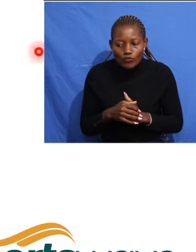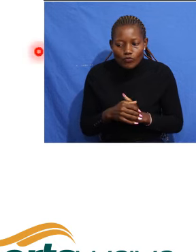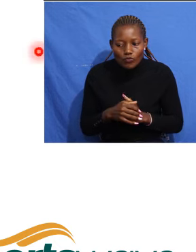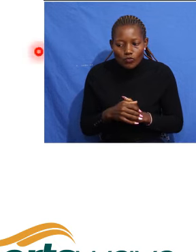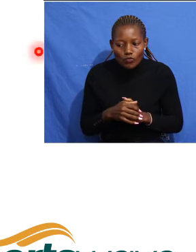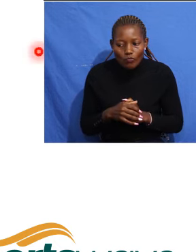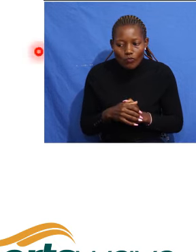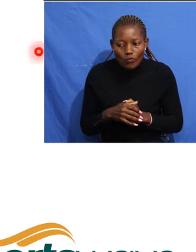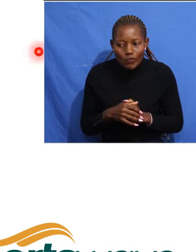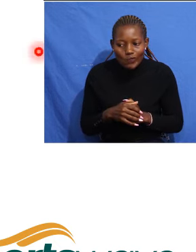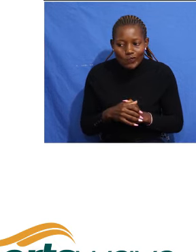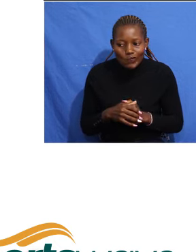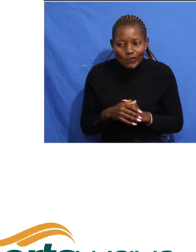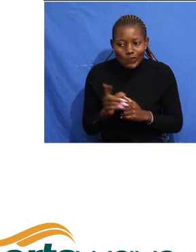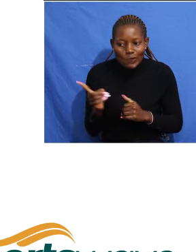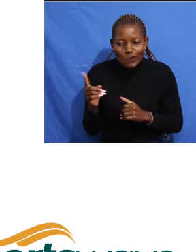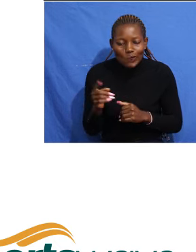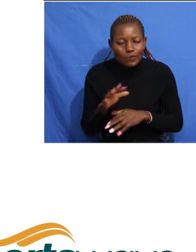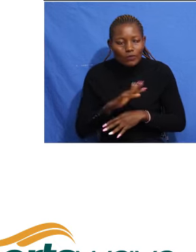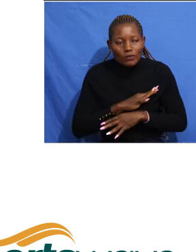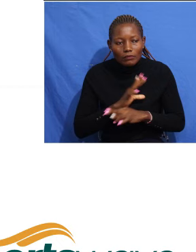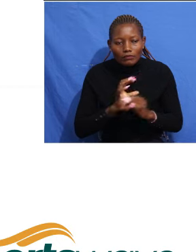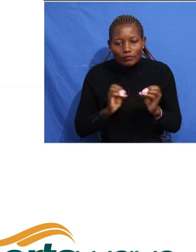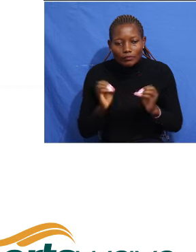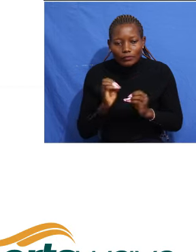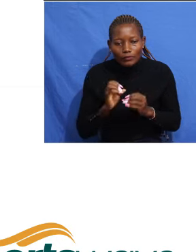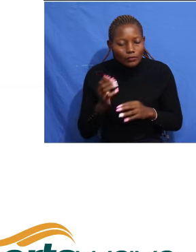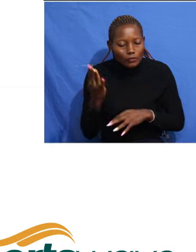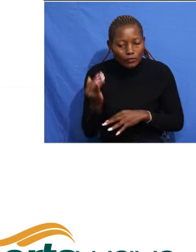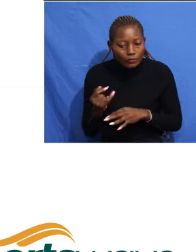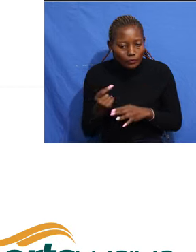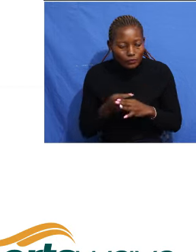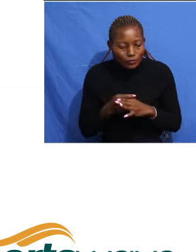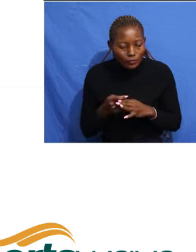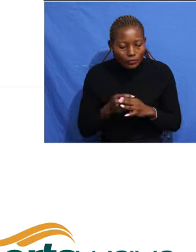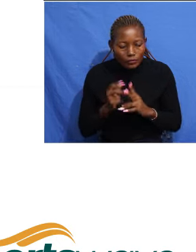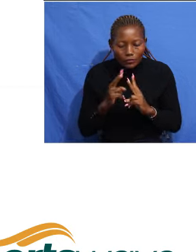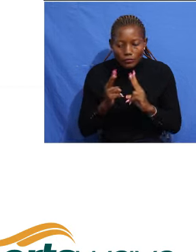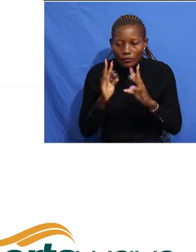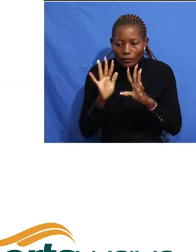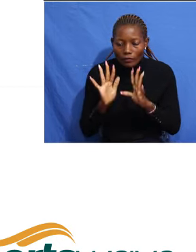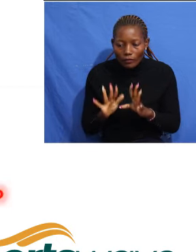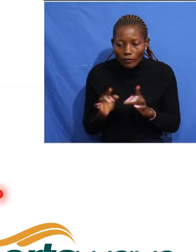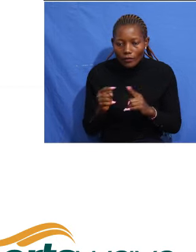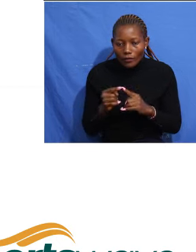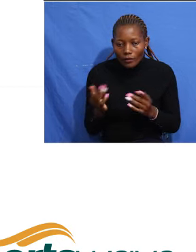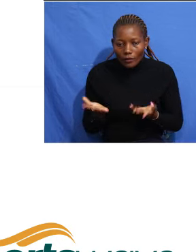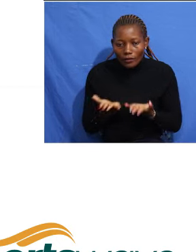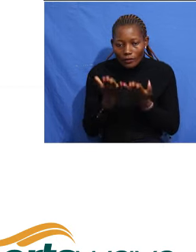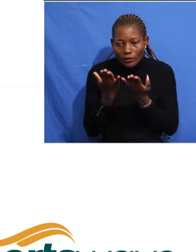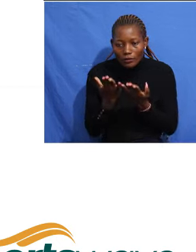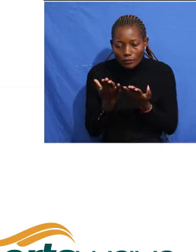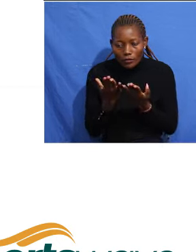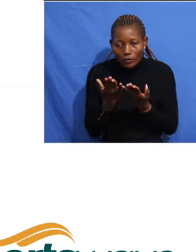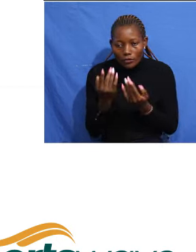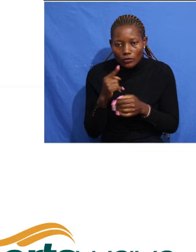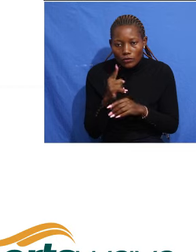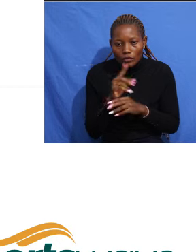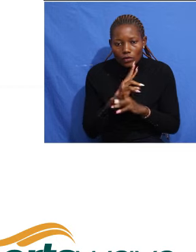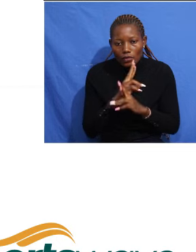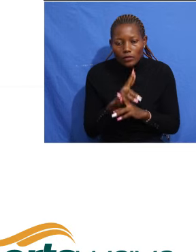But that's not enough because training is very important for improving your performance, but it's not